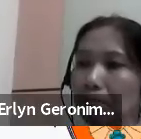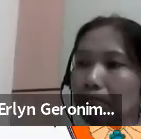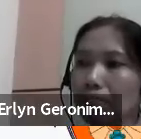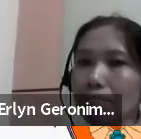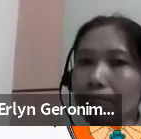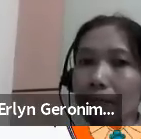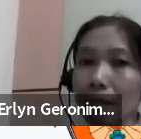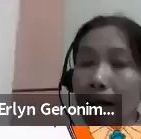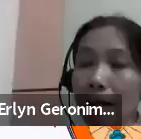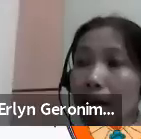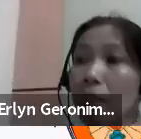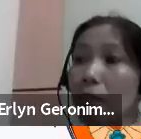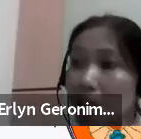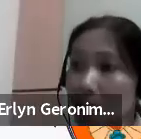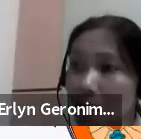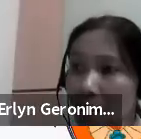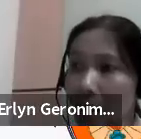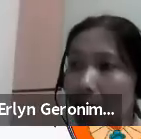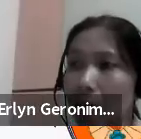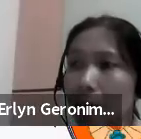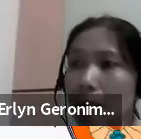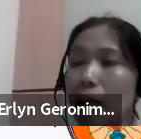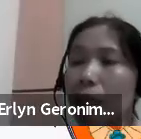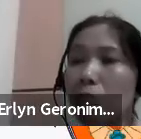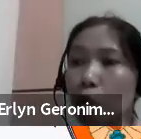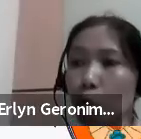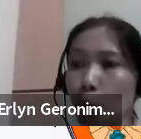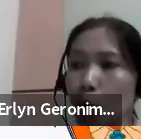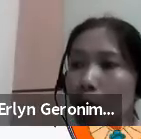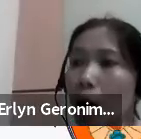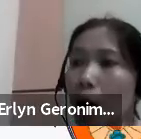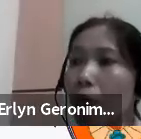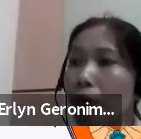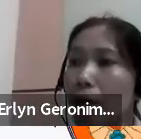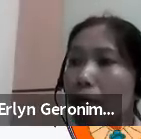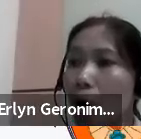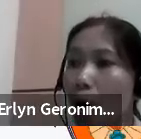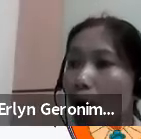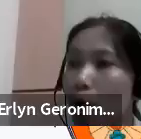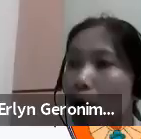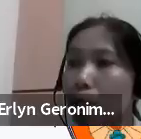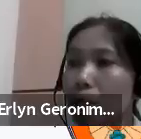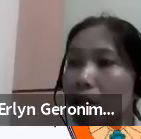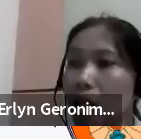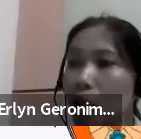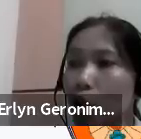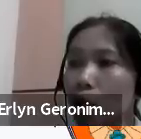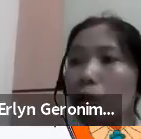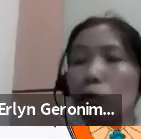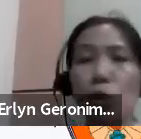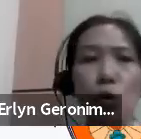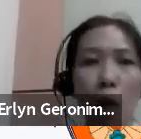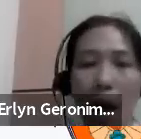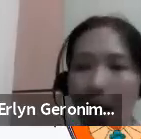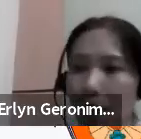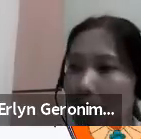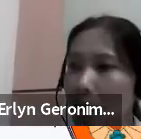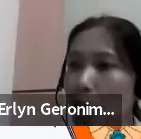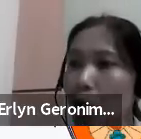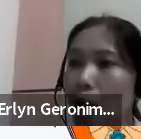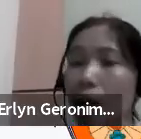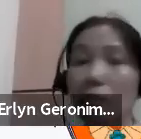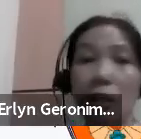educator. This event aims to affirm the honor and prestige due